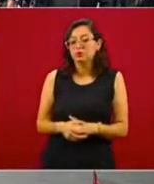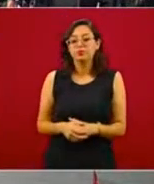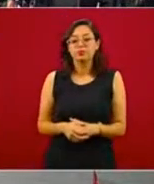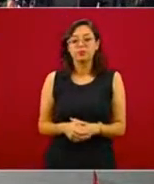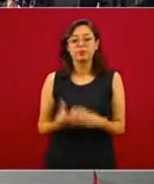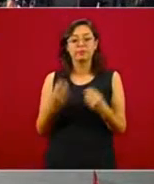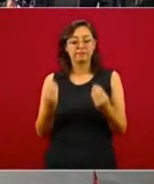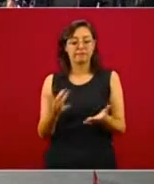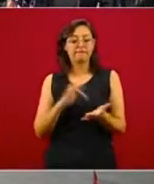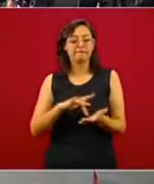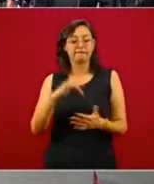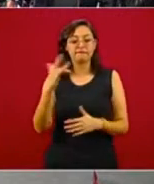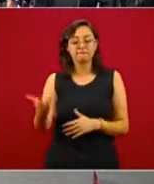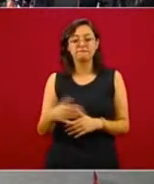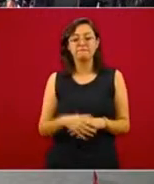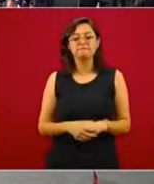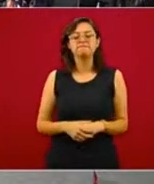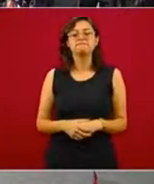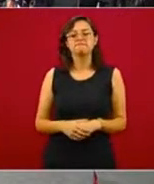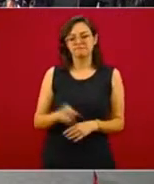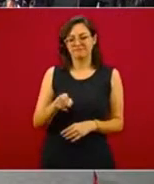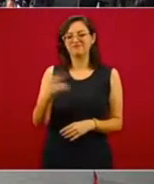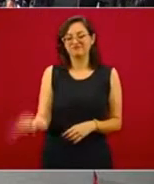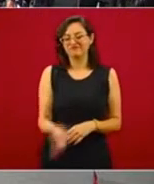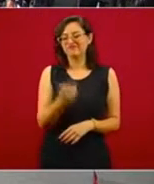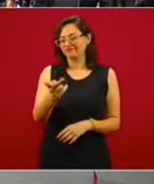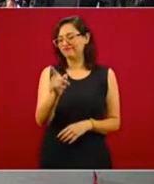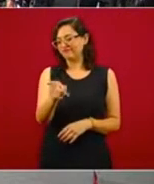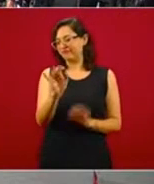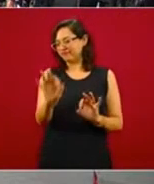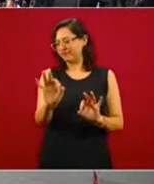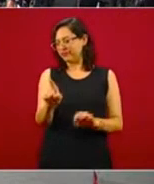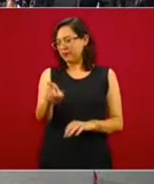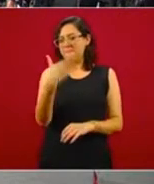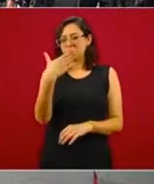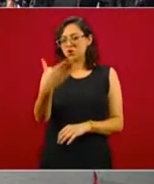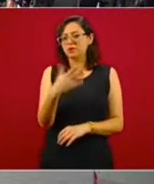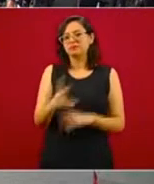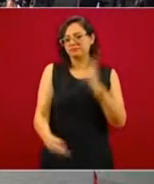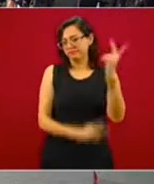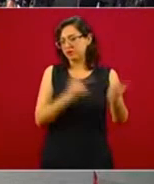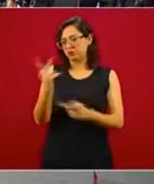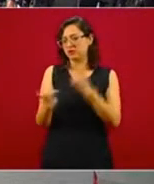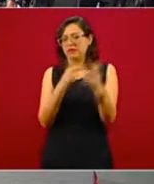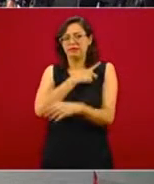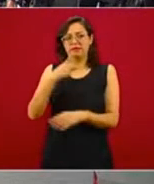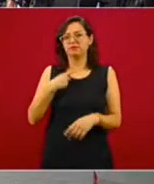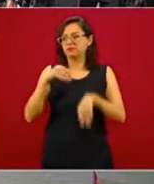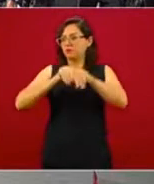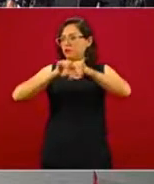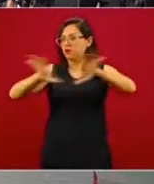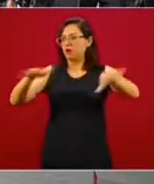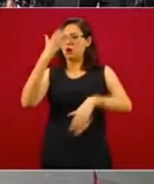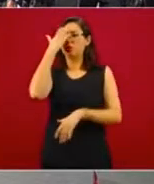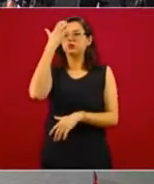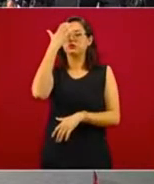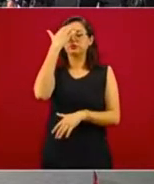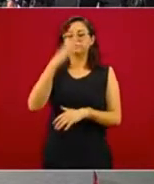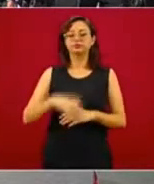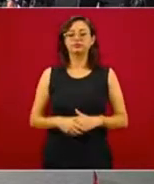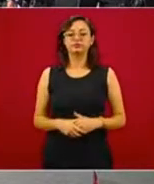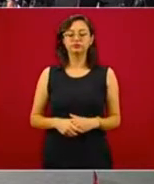working. Thank you very much, Bianca. And precisely, we are asking about these